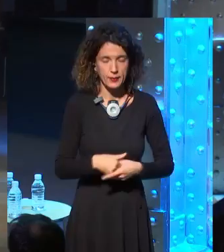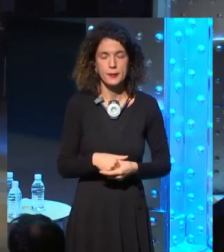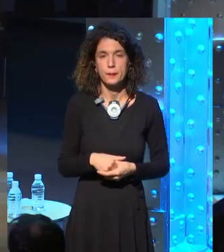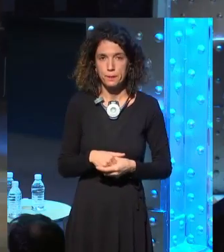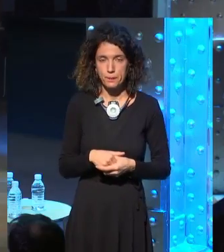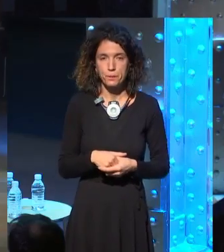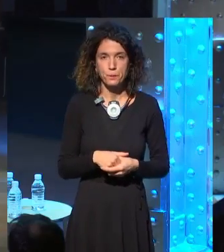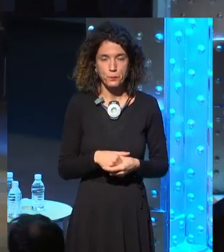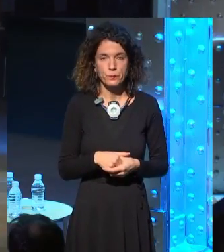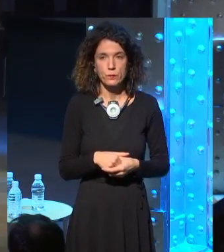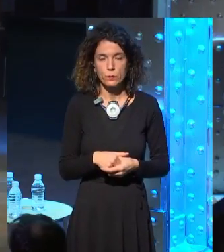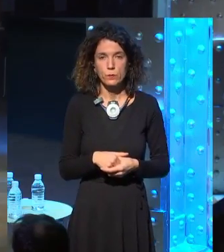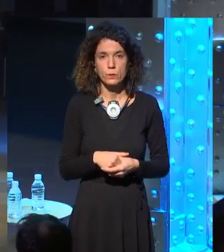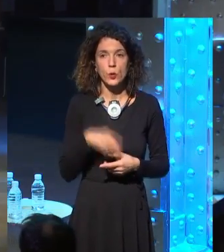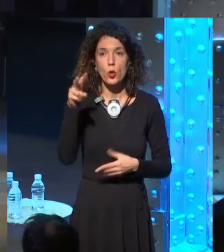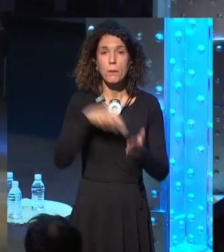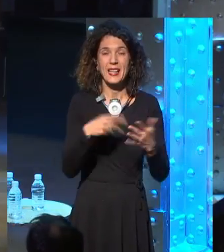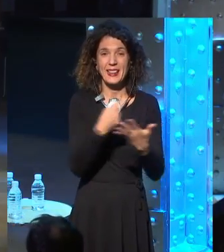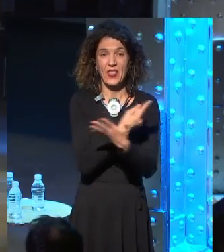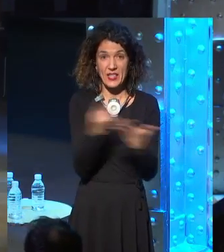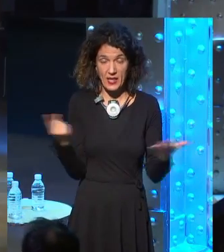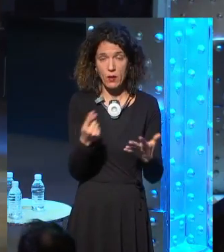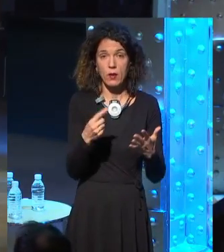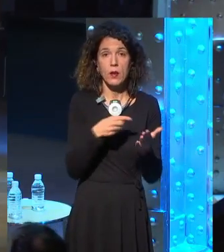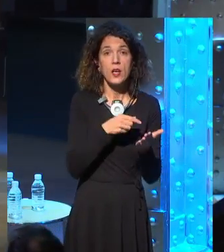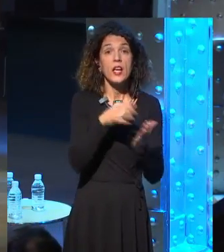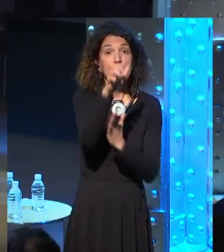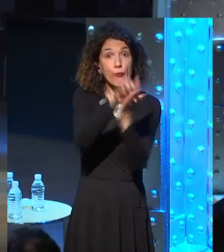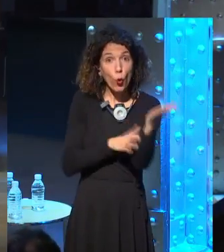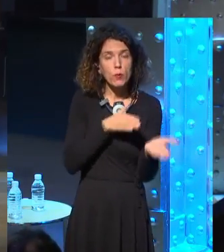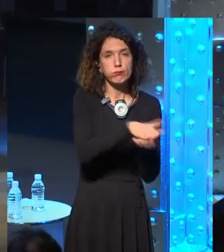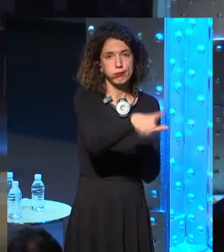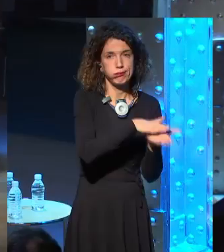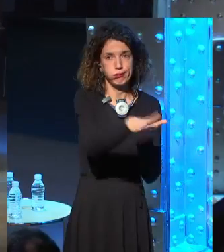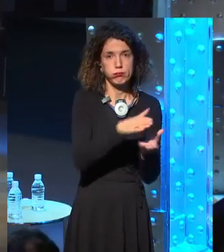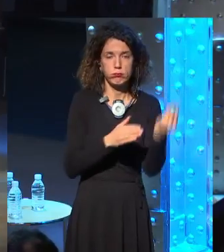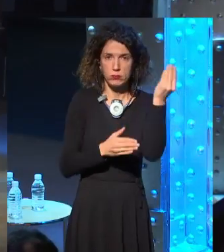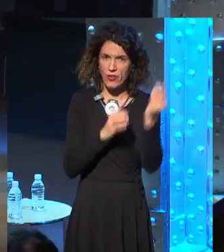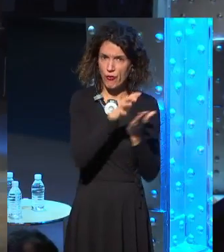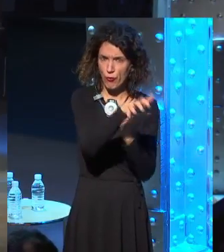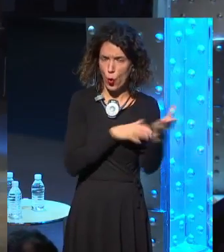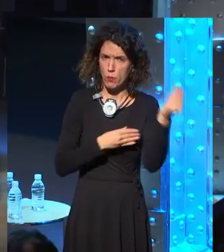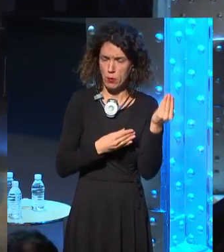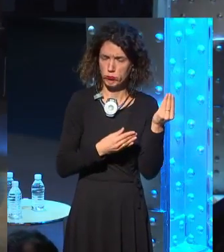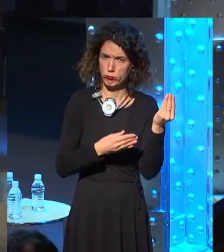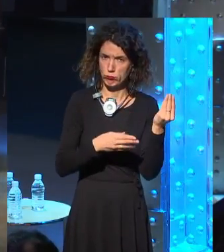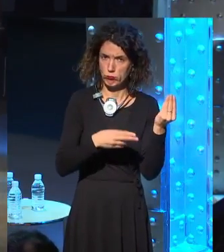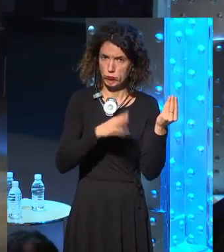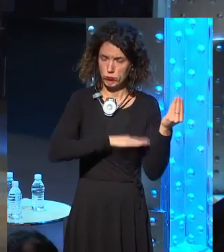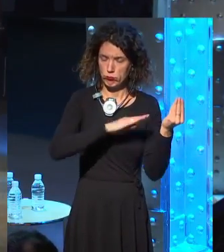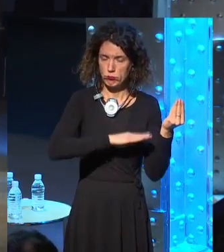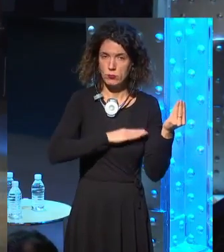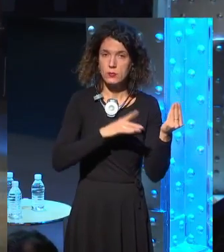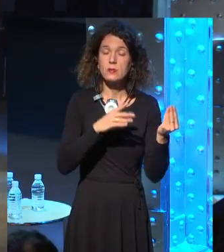And in 2016, we published a paper, or a big report actually, on the problems with the